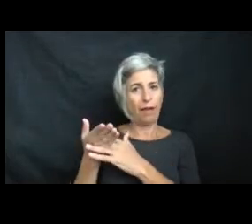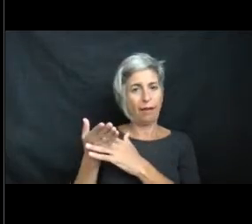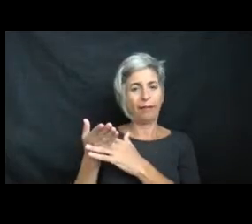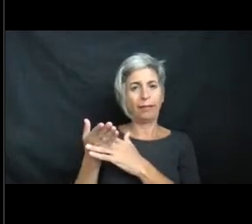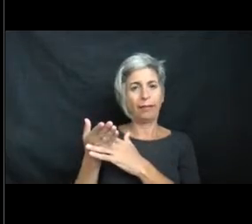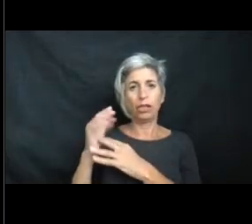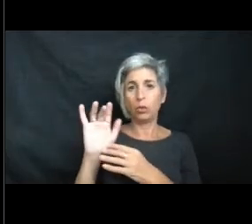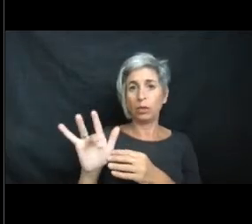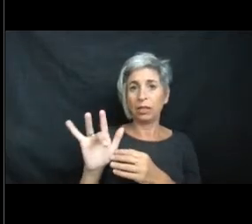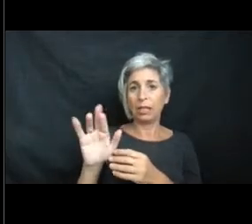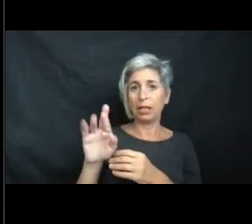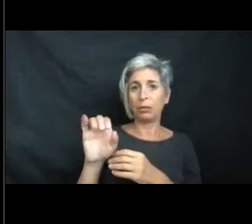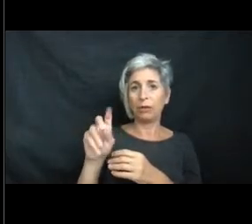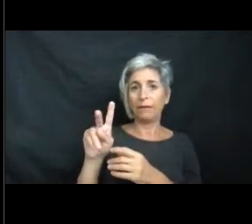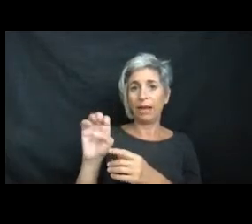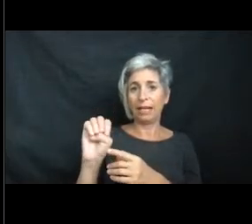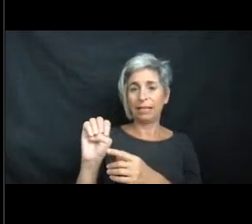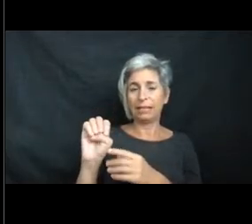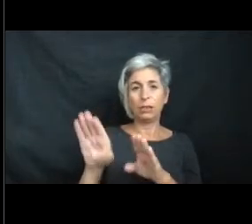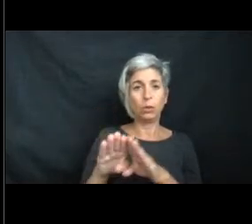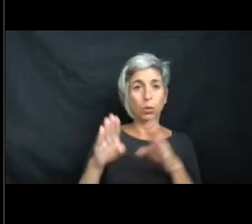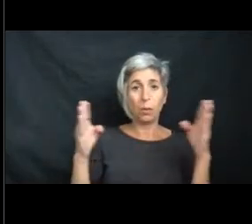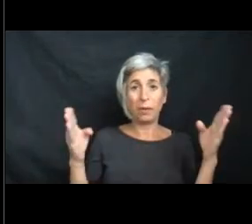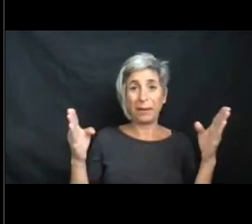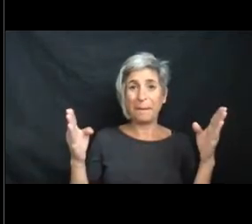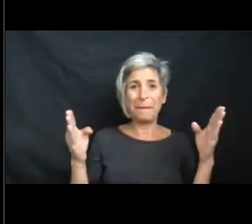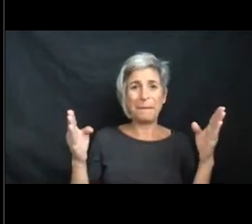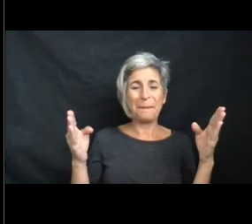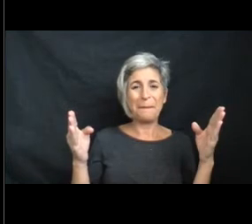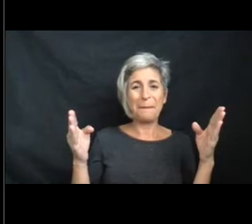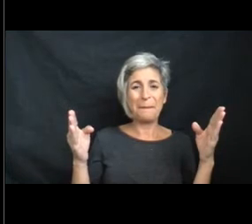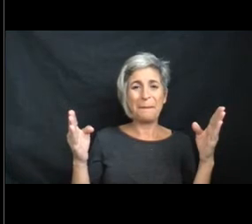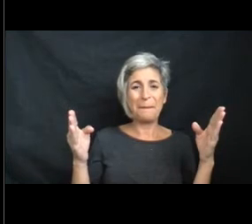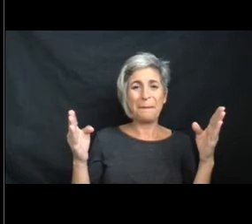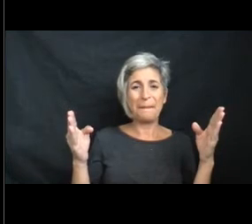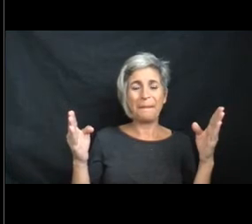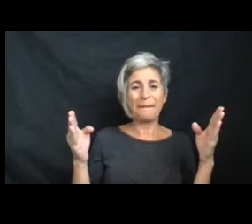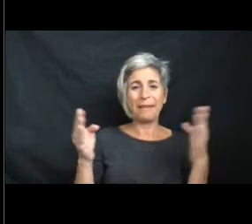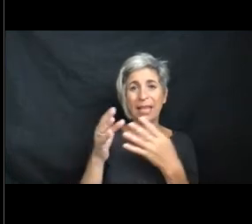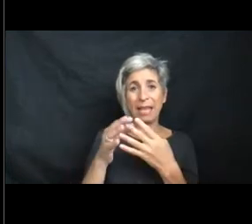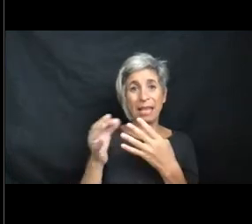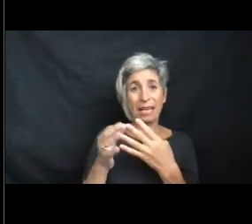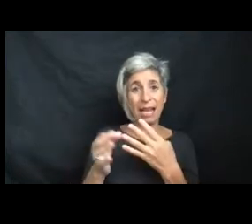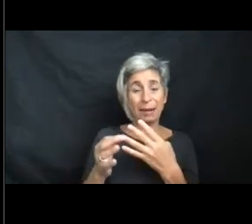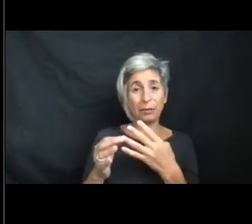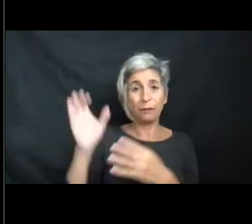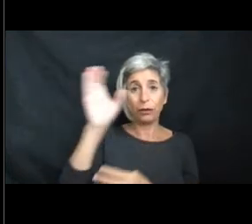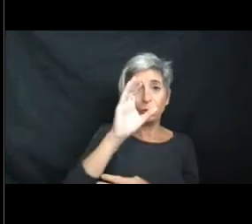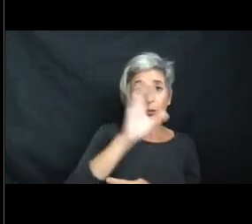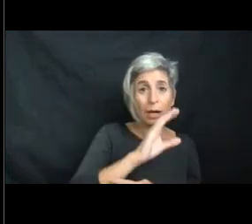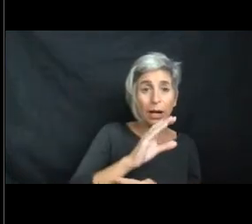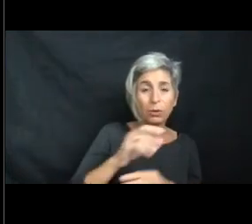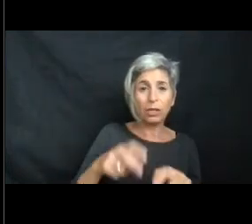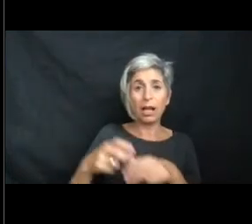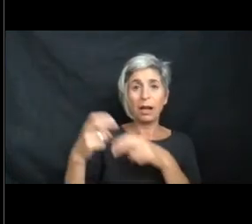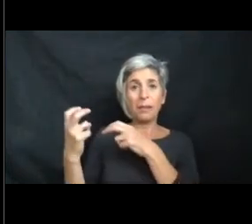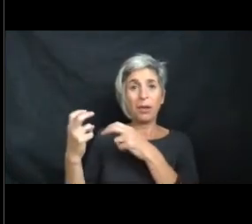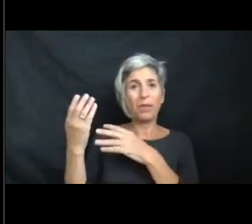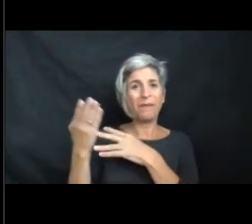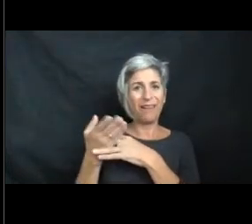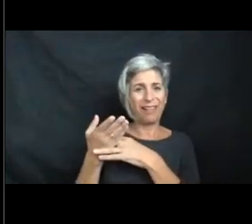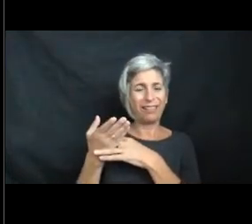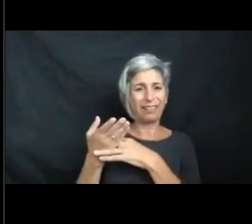click on revise, we open up a option for you to browse and upload your revised drawing file. Here